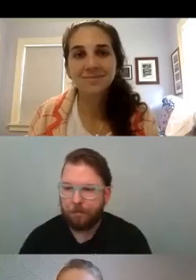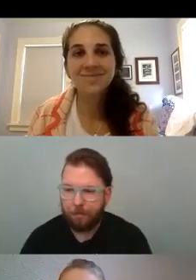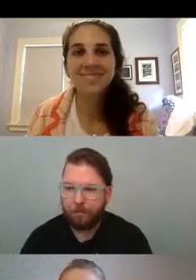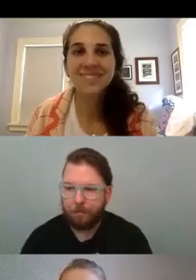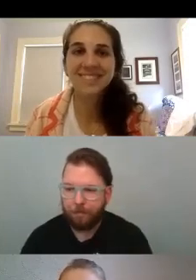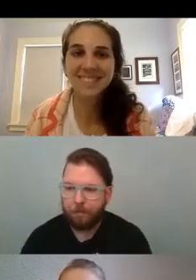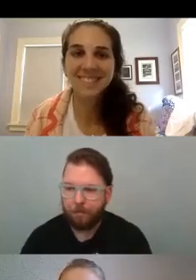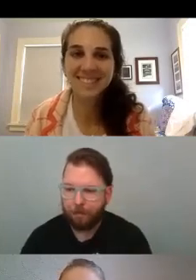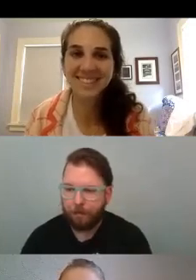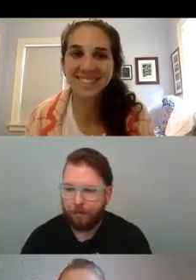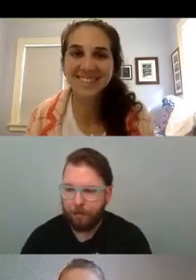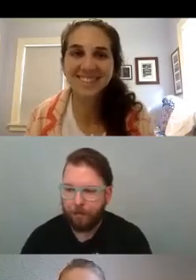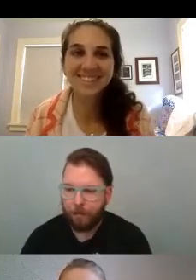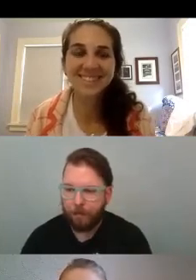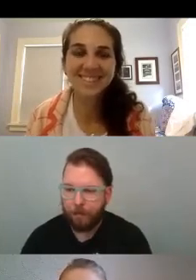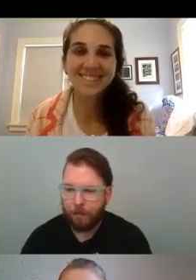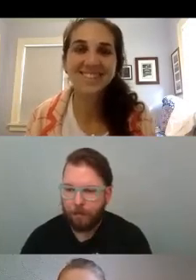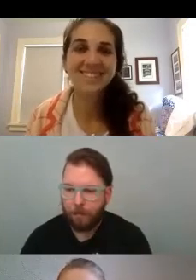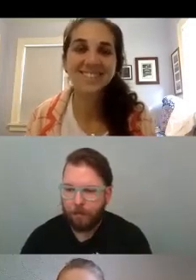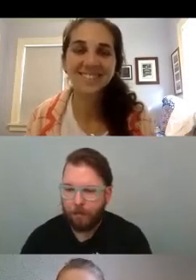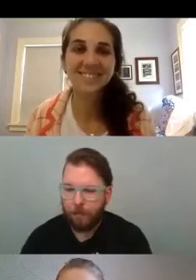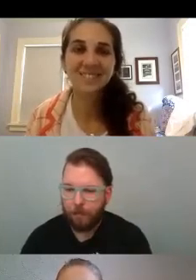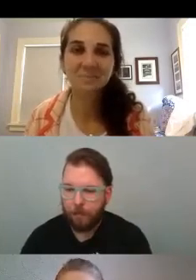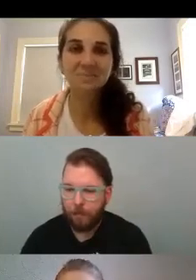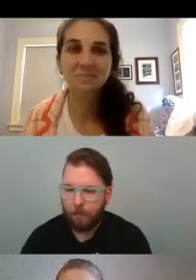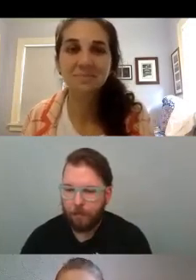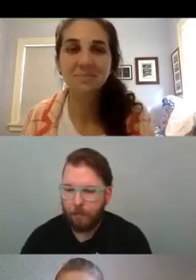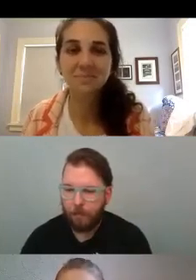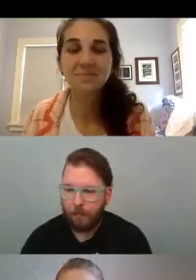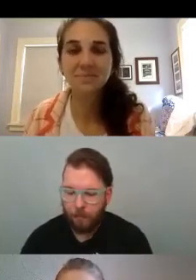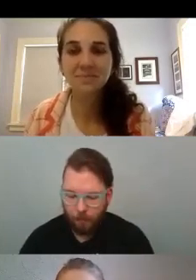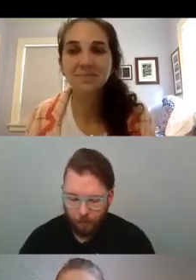and accomplish the goals of this program.